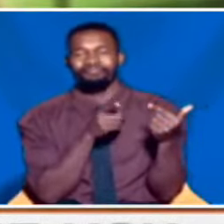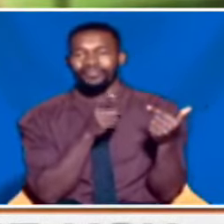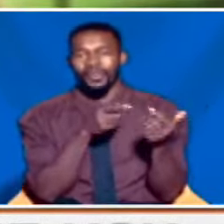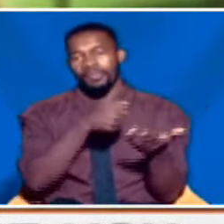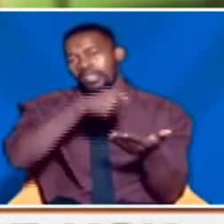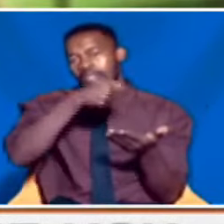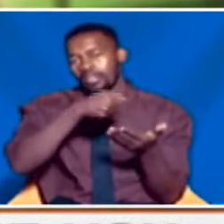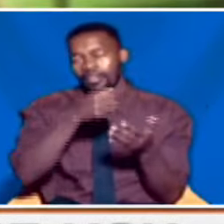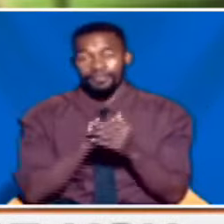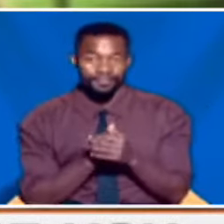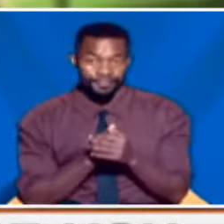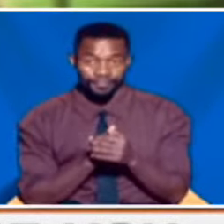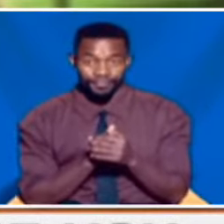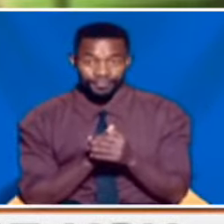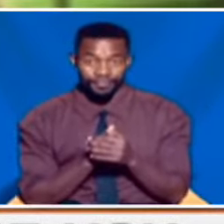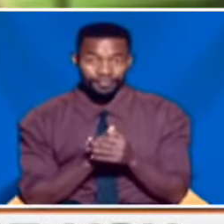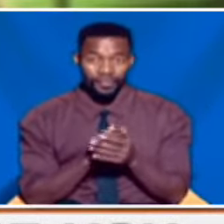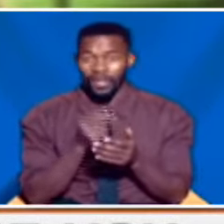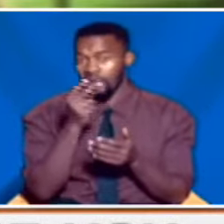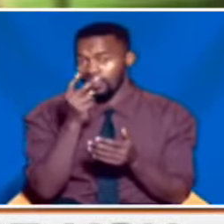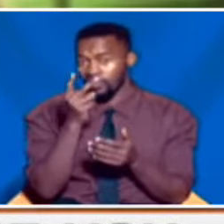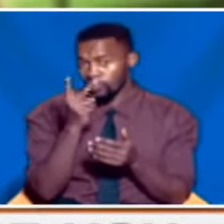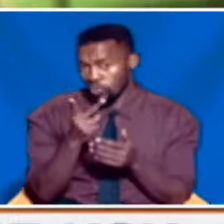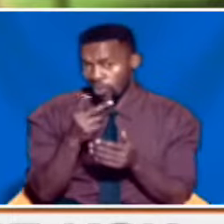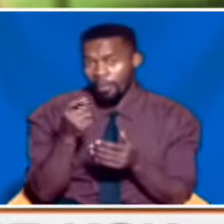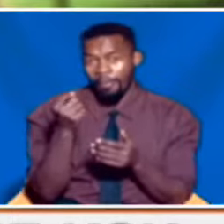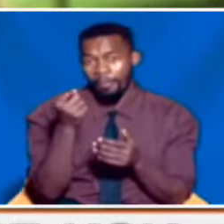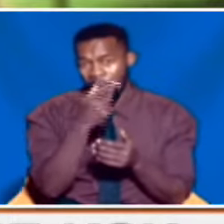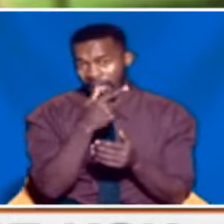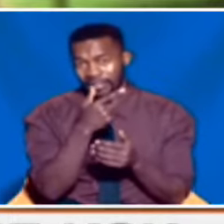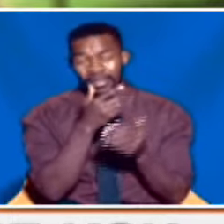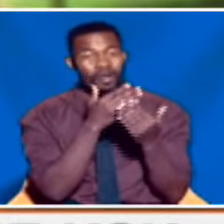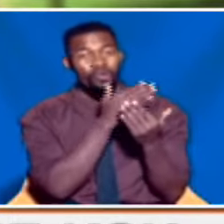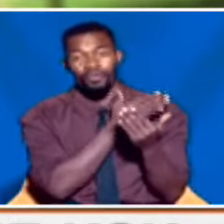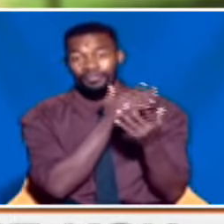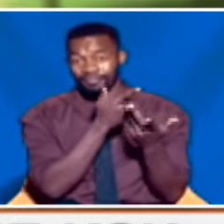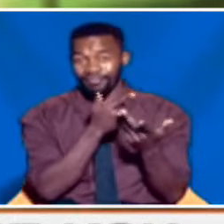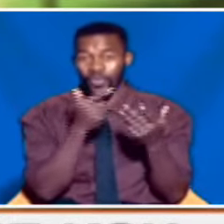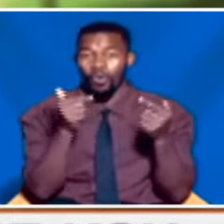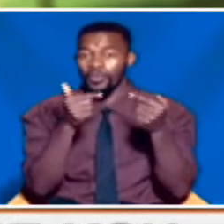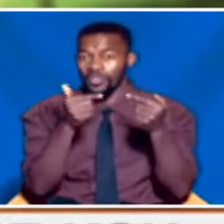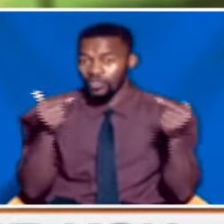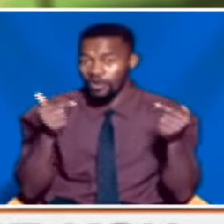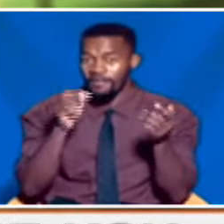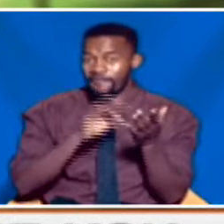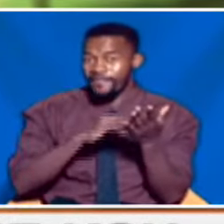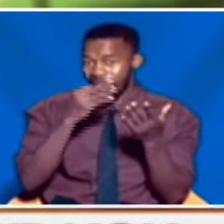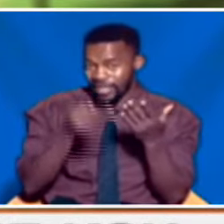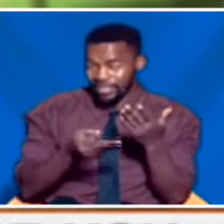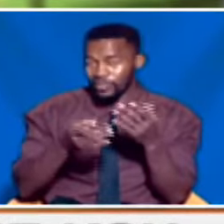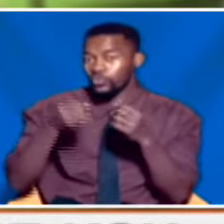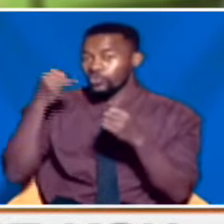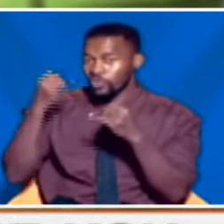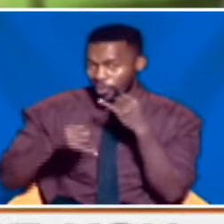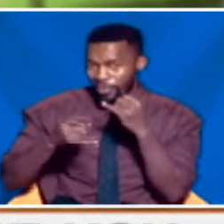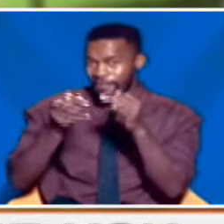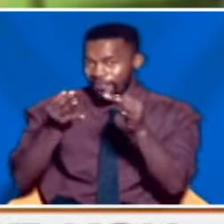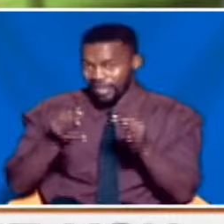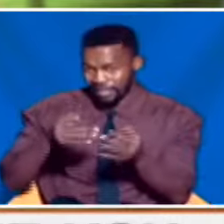ago, at a time like this, the opposition failed to stop the passing of the Finance Bill